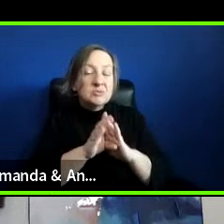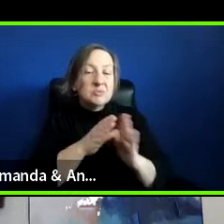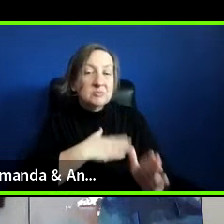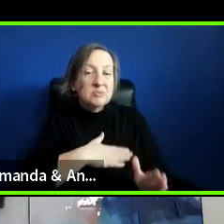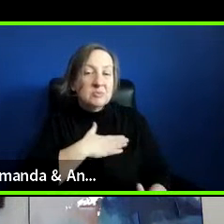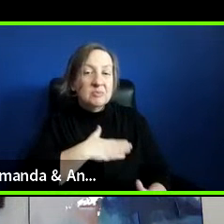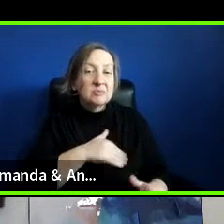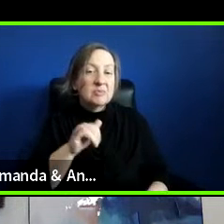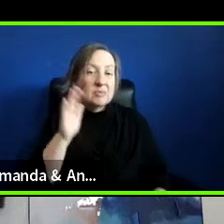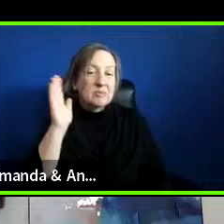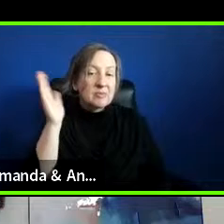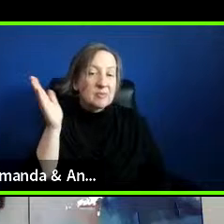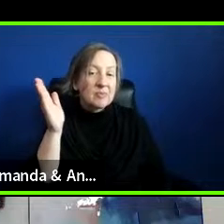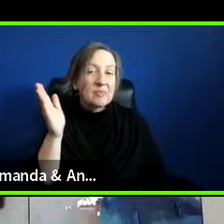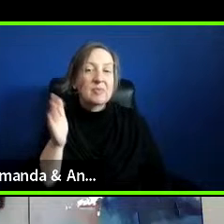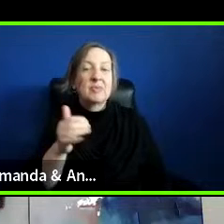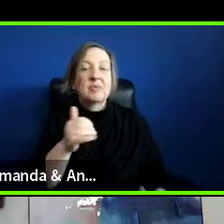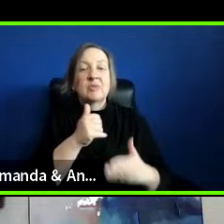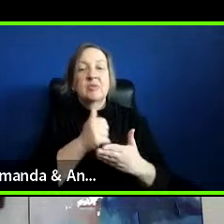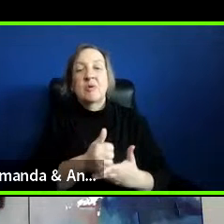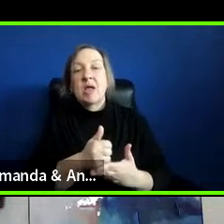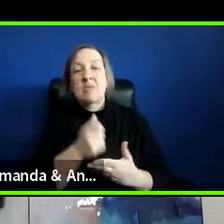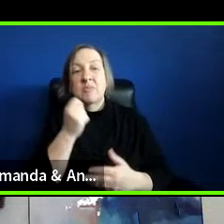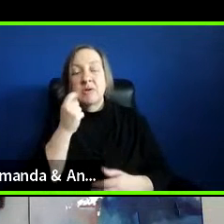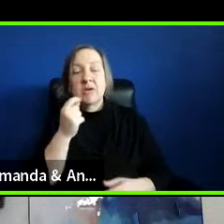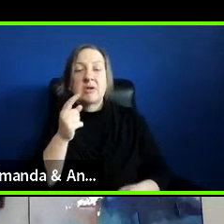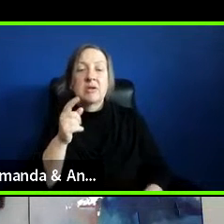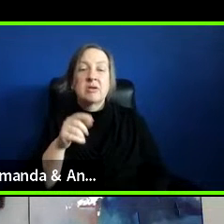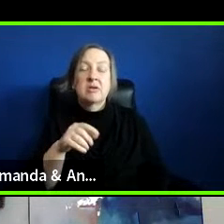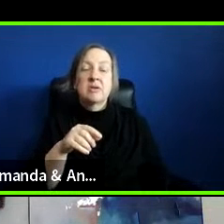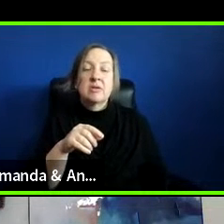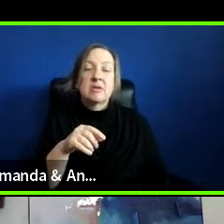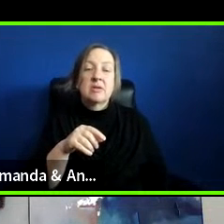the presentation, just to help with this? It is going to be